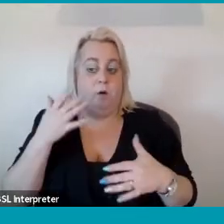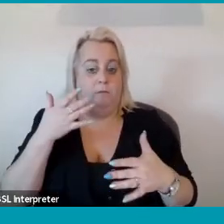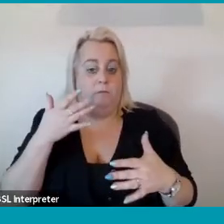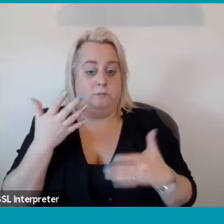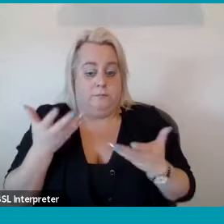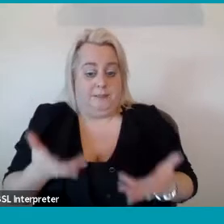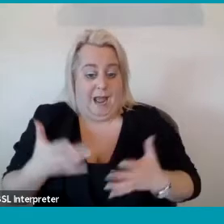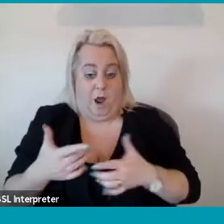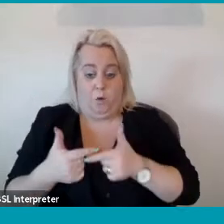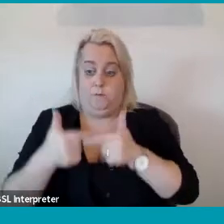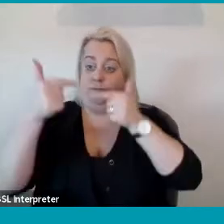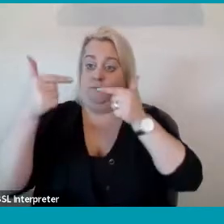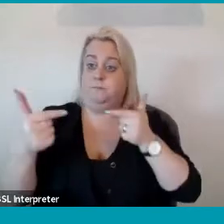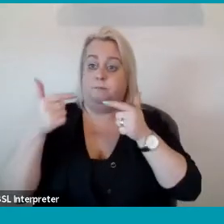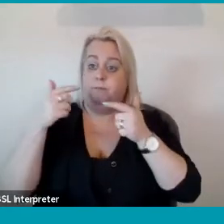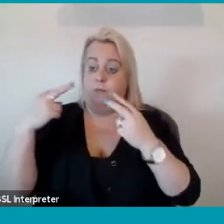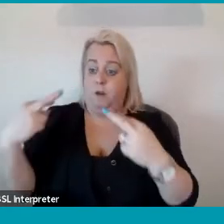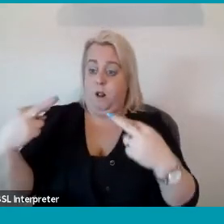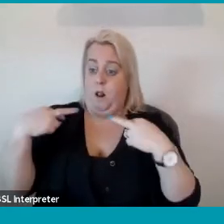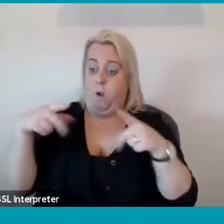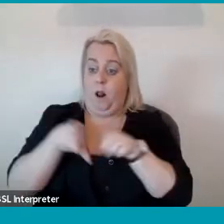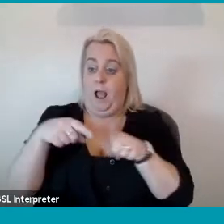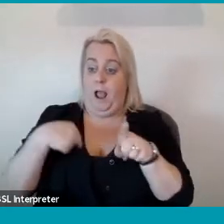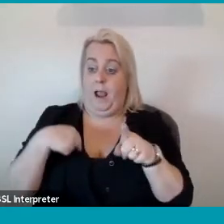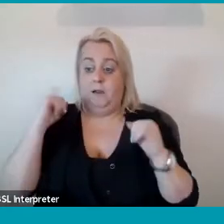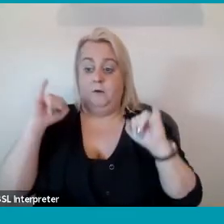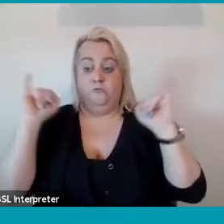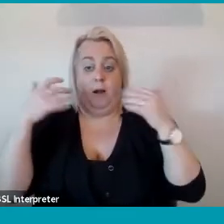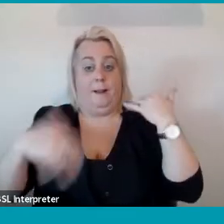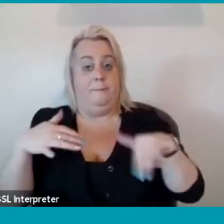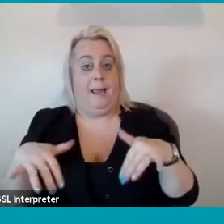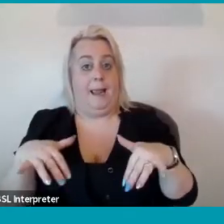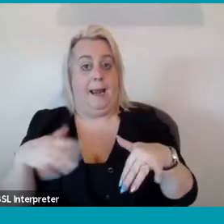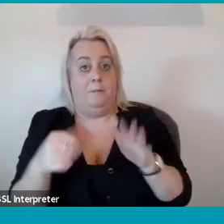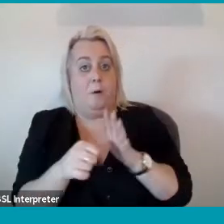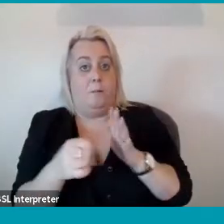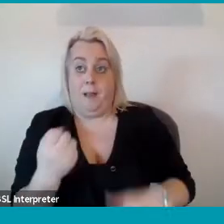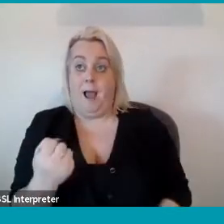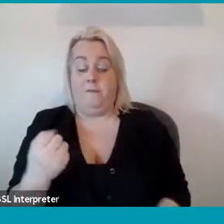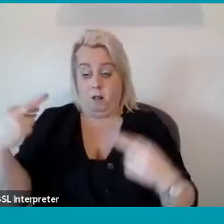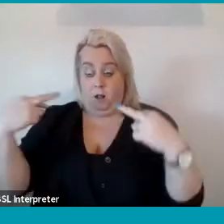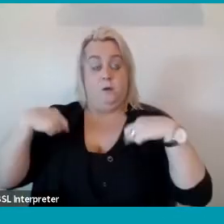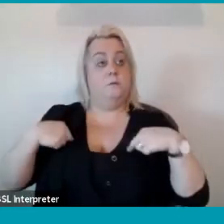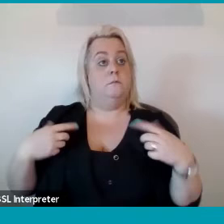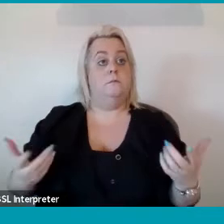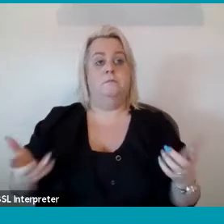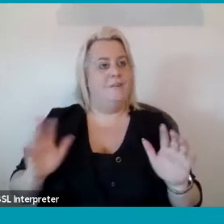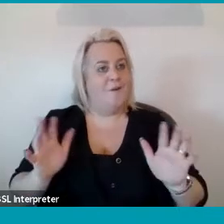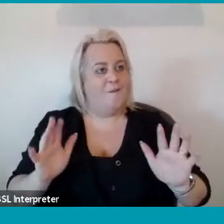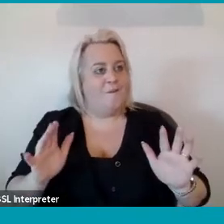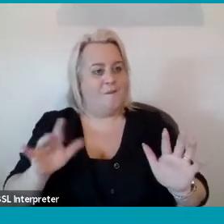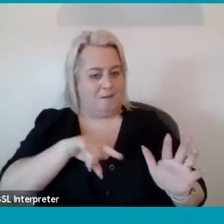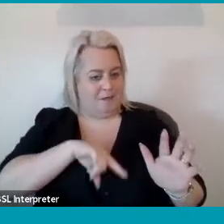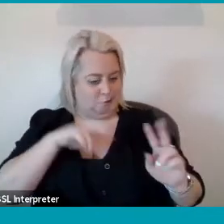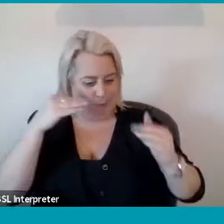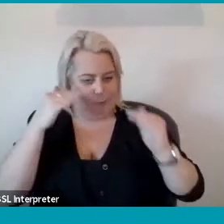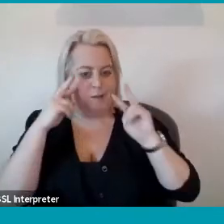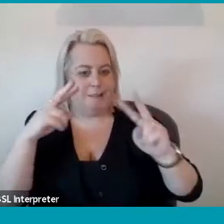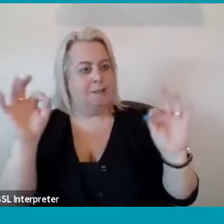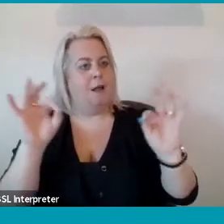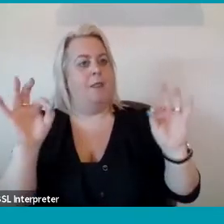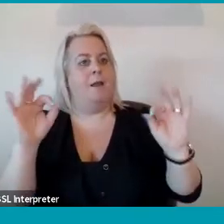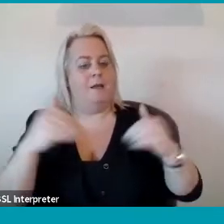have a chronic pain condition. I'm wearing glasses, which means I've got slight sight impairment, but that's not quite what I'm talking about here.